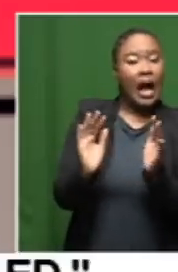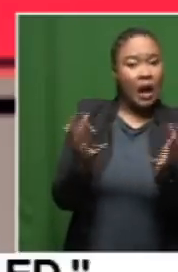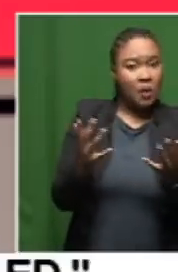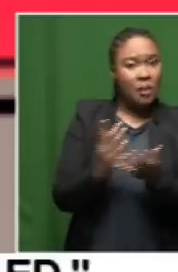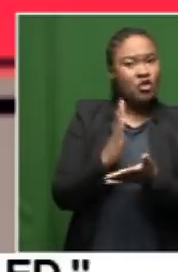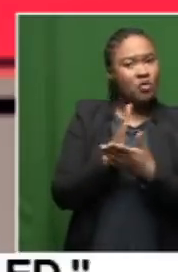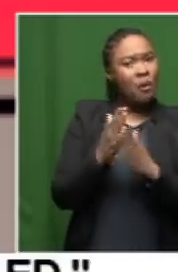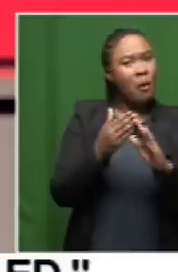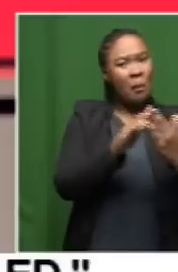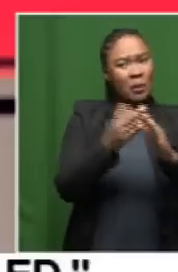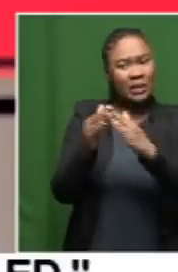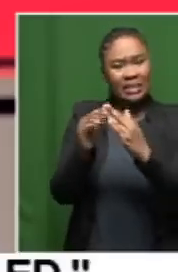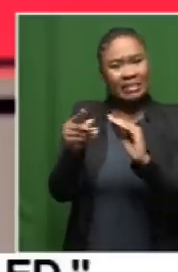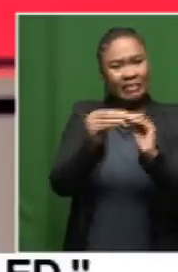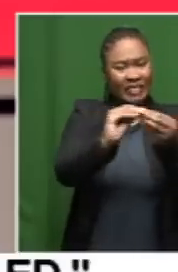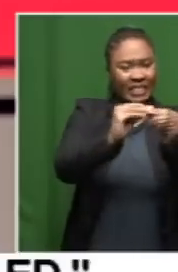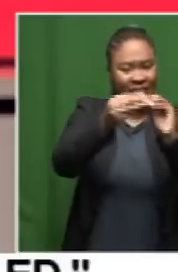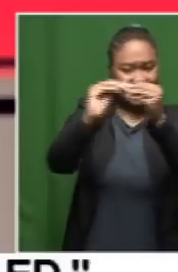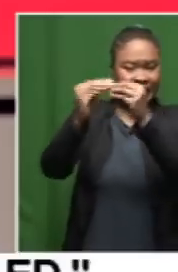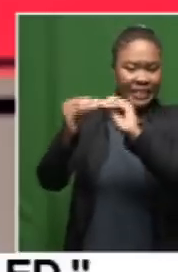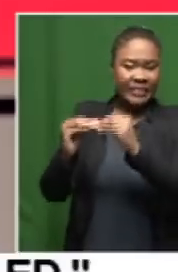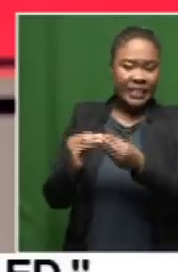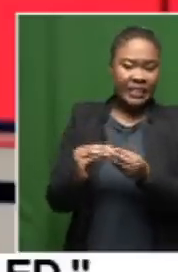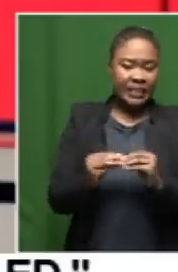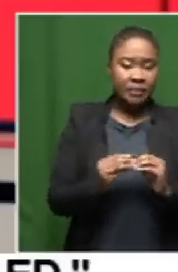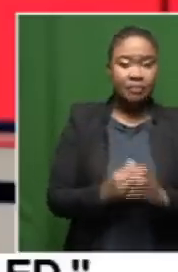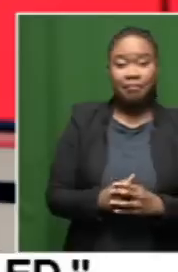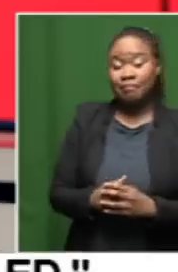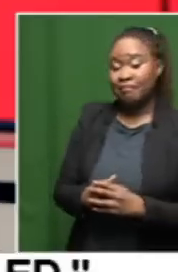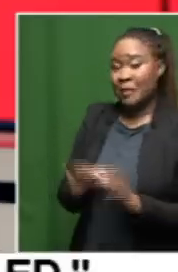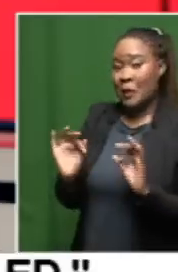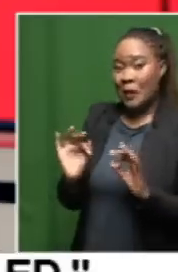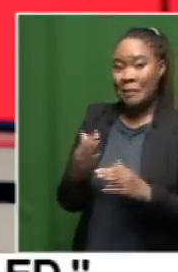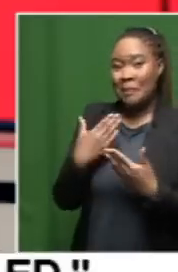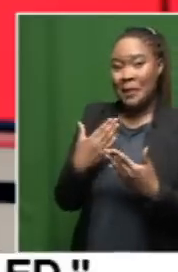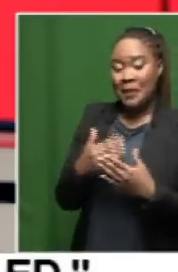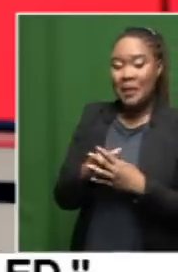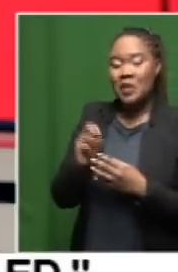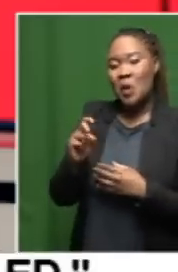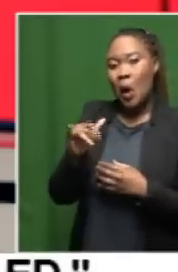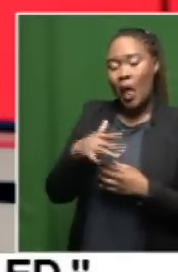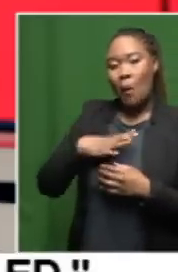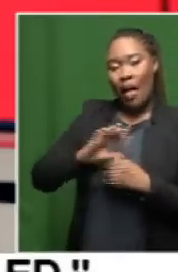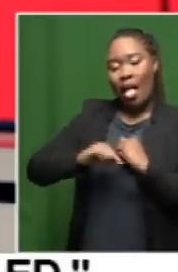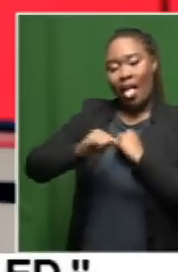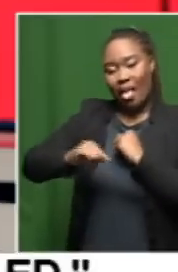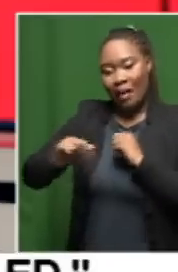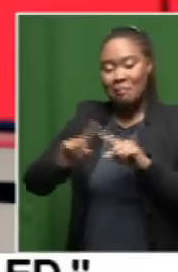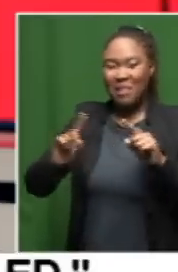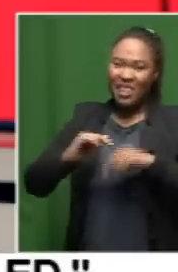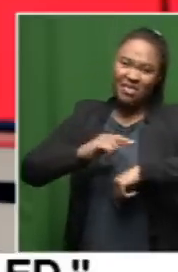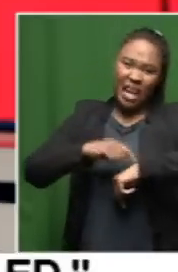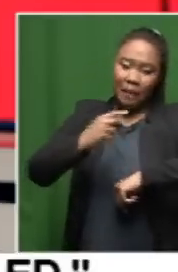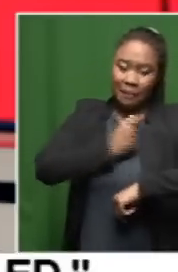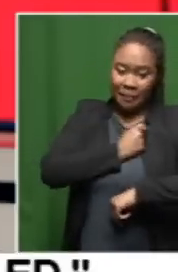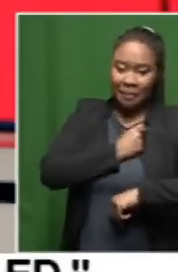see how we can really tackle these current challenges that we face as a society. All right, I'll have to leave it there, Solly. I know there's lots to talk about, but